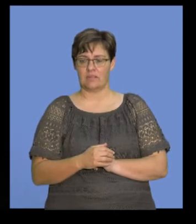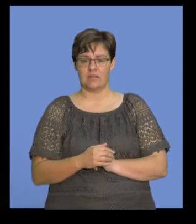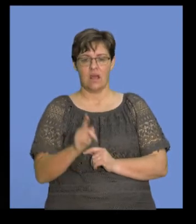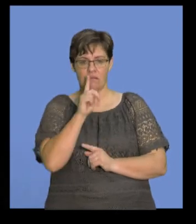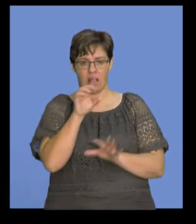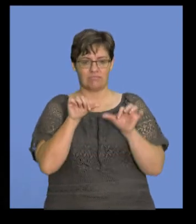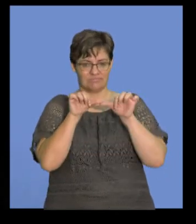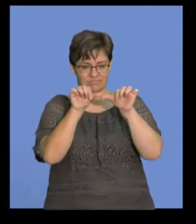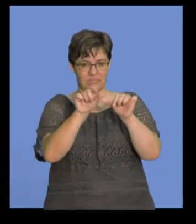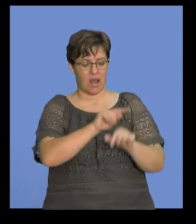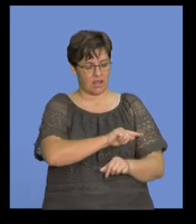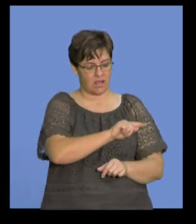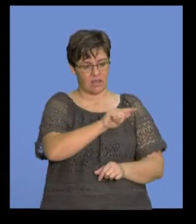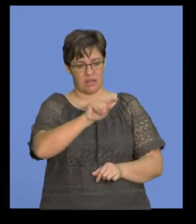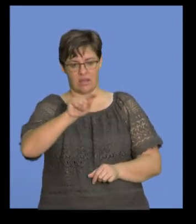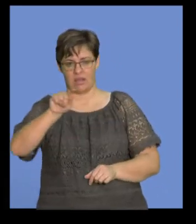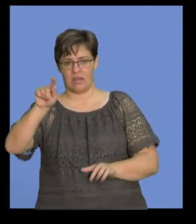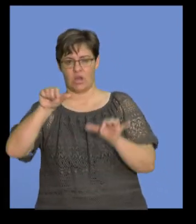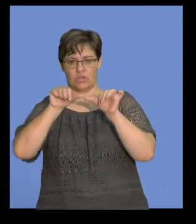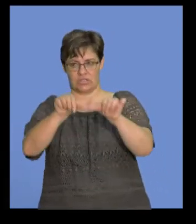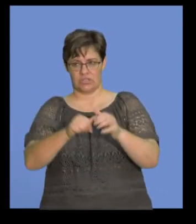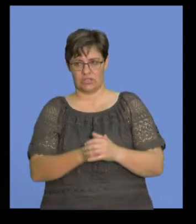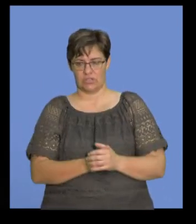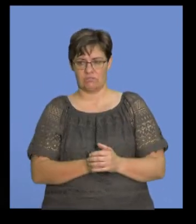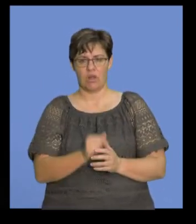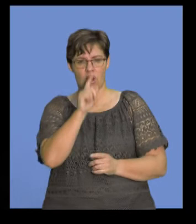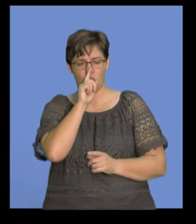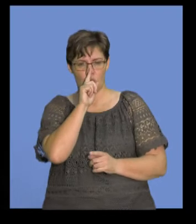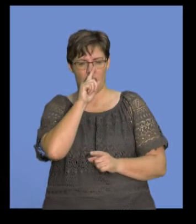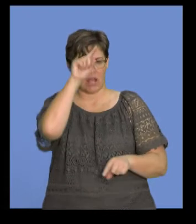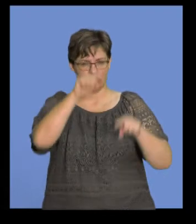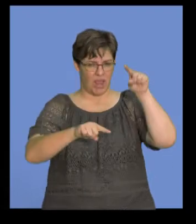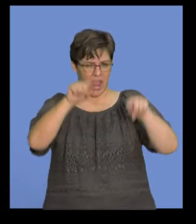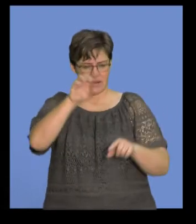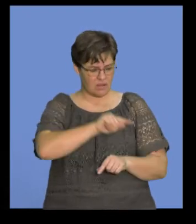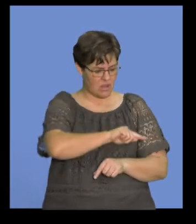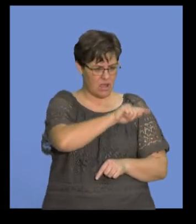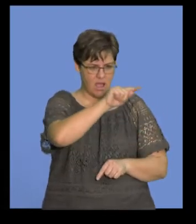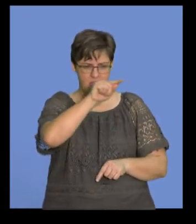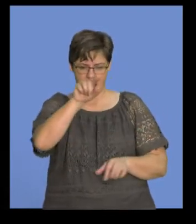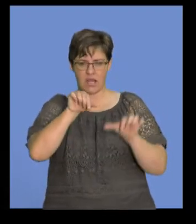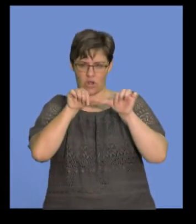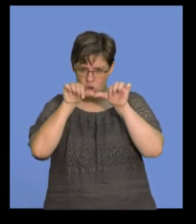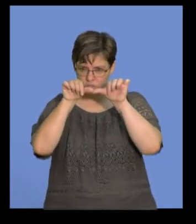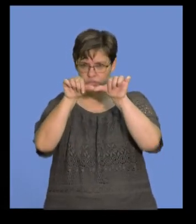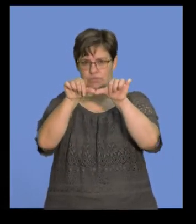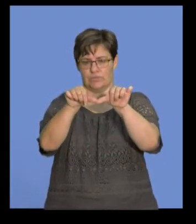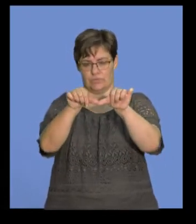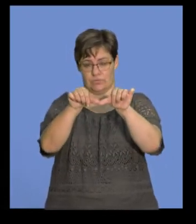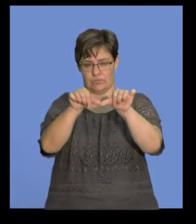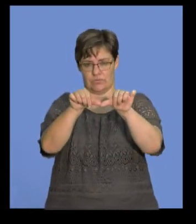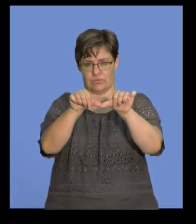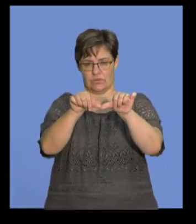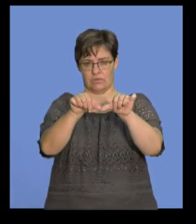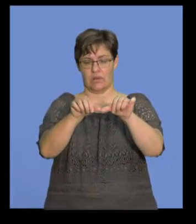vertically upwards, and you will continue with the trend of this graph. And the best way is to look at the trend of that graph and to continue the trend